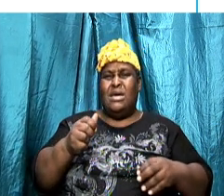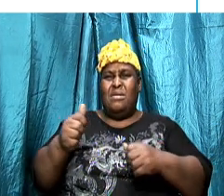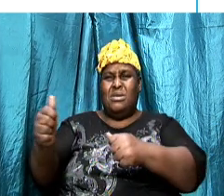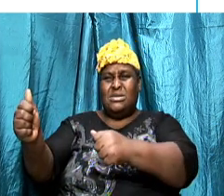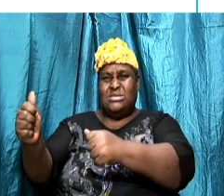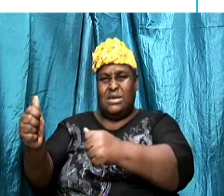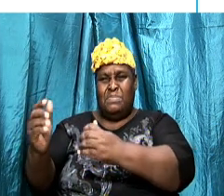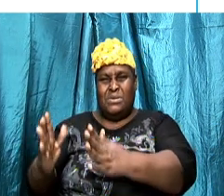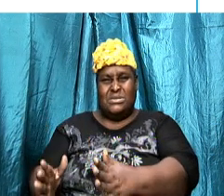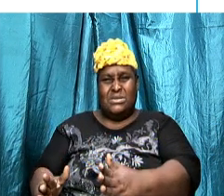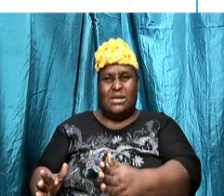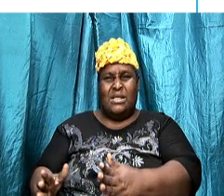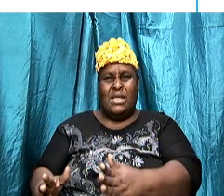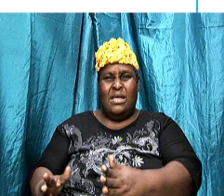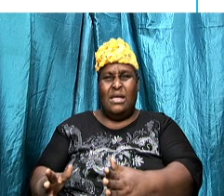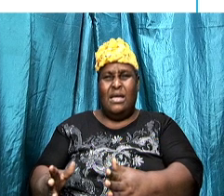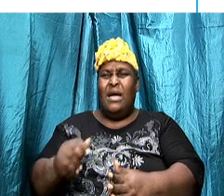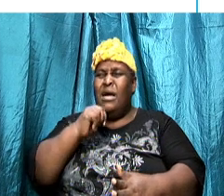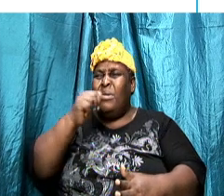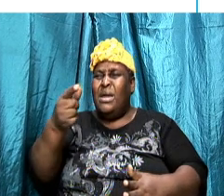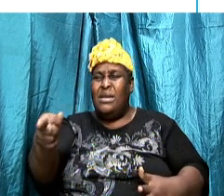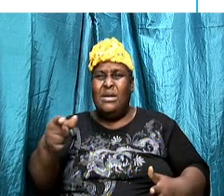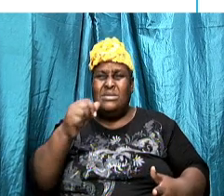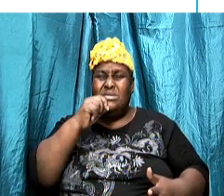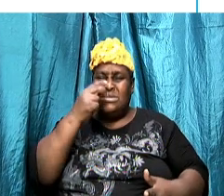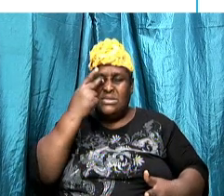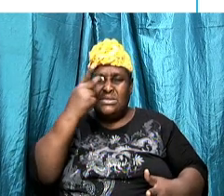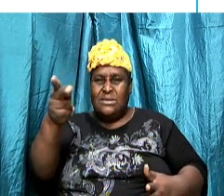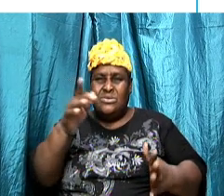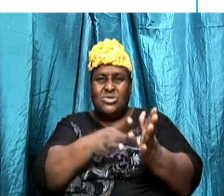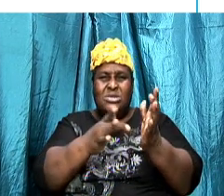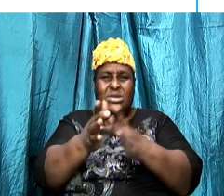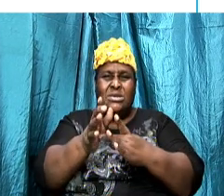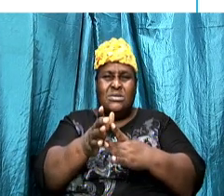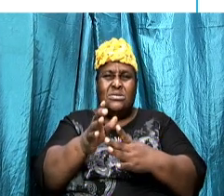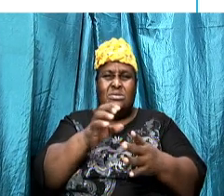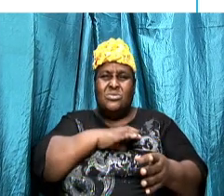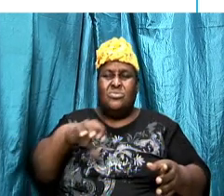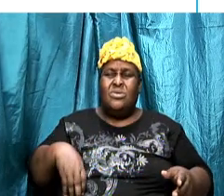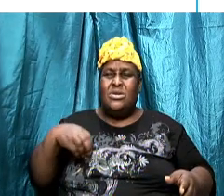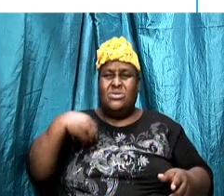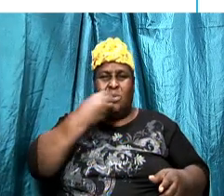free? Have not I seen Jesus Christ, our Lord?